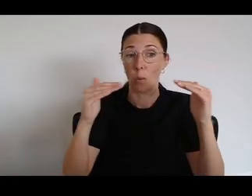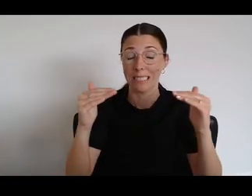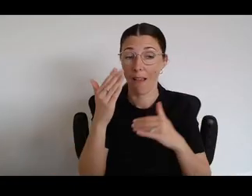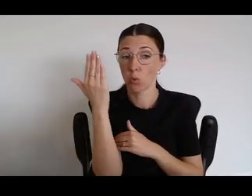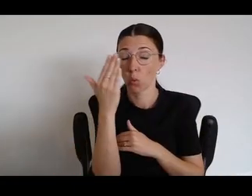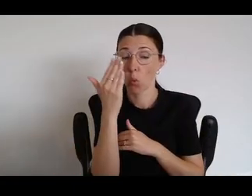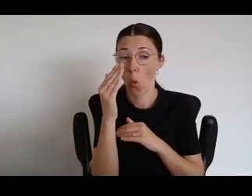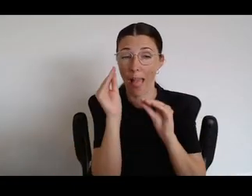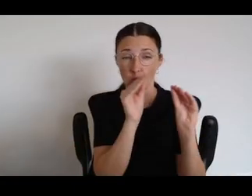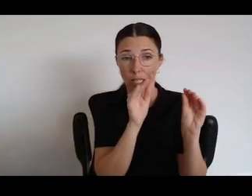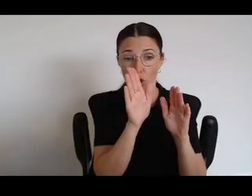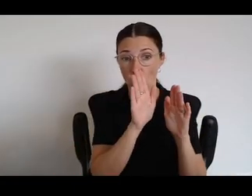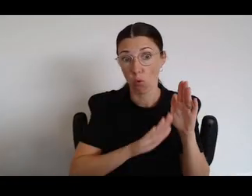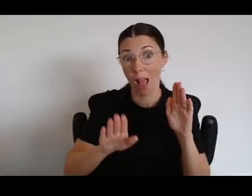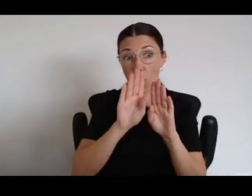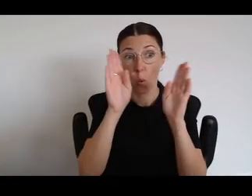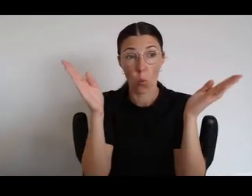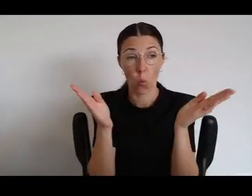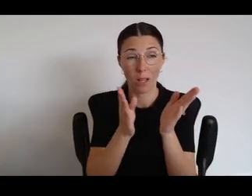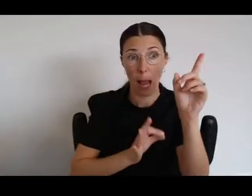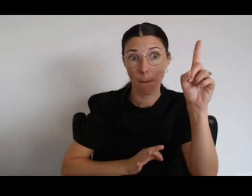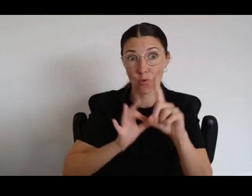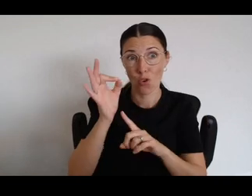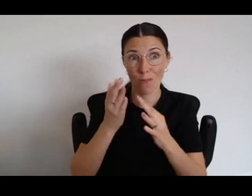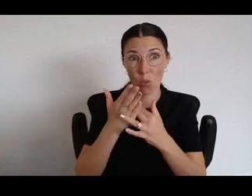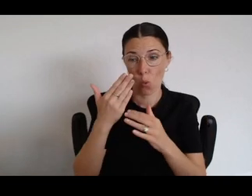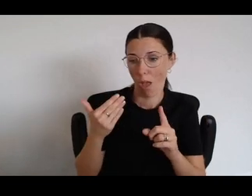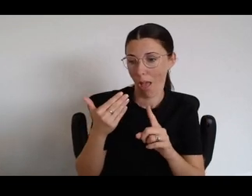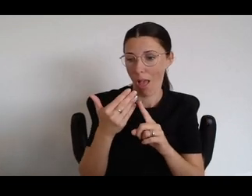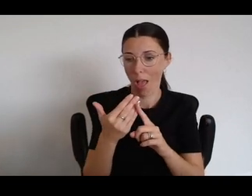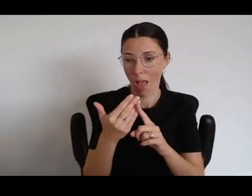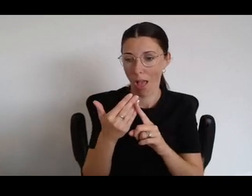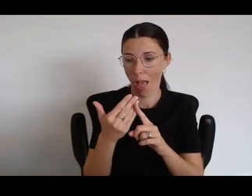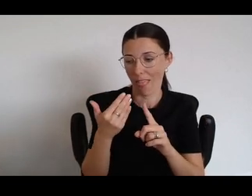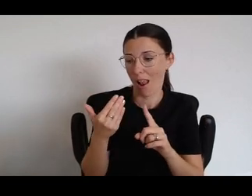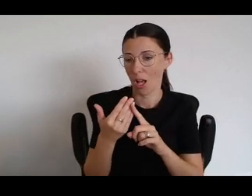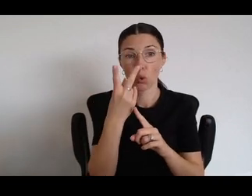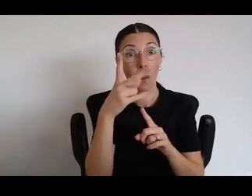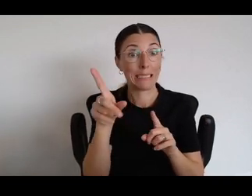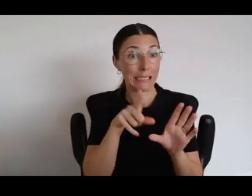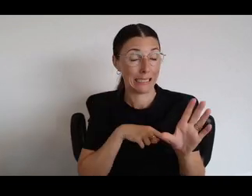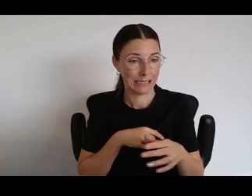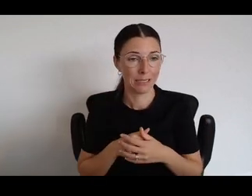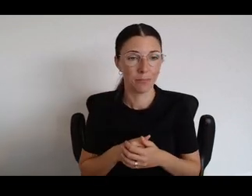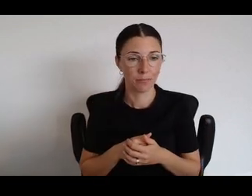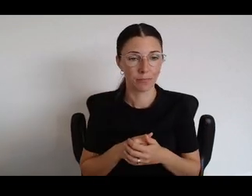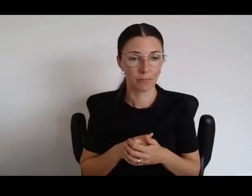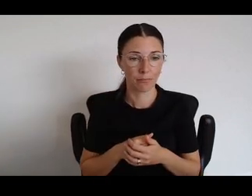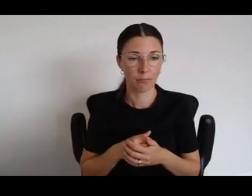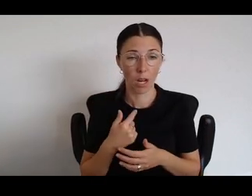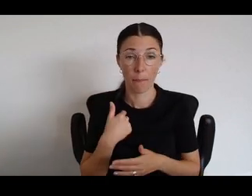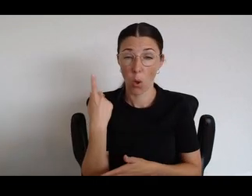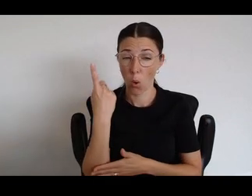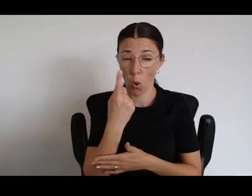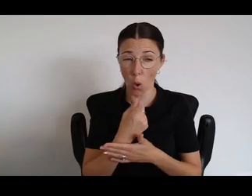has improved during the 21st century, during the last 20 years. Now, I'm only going to give you like